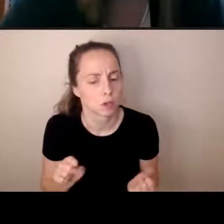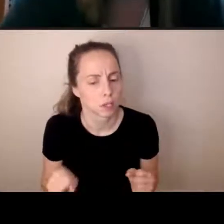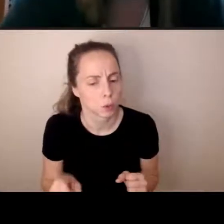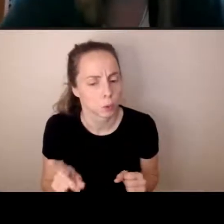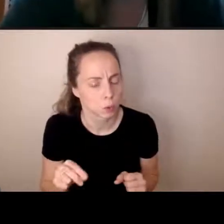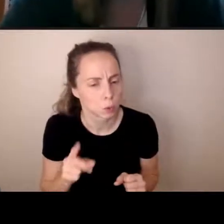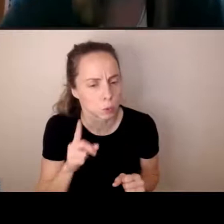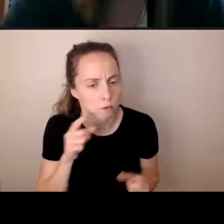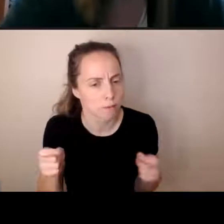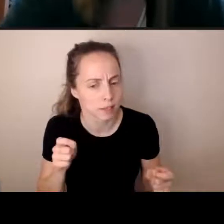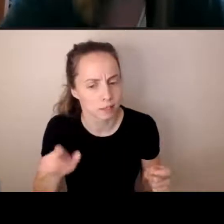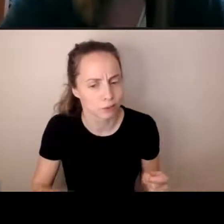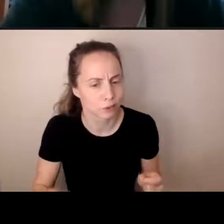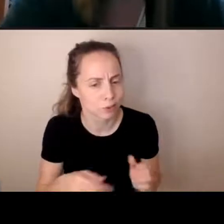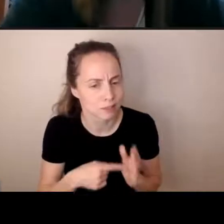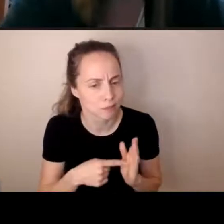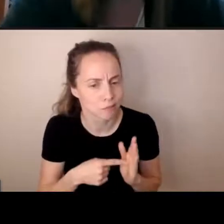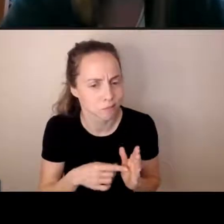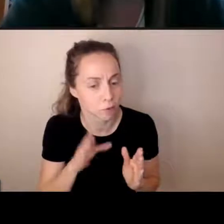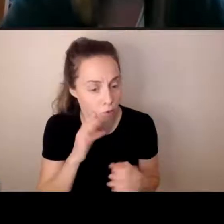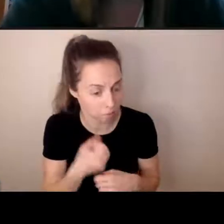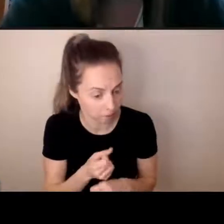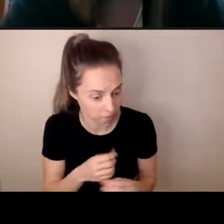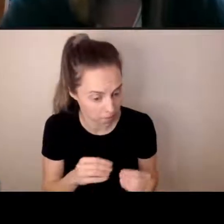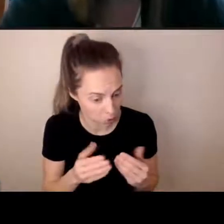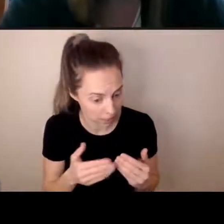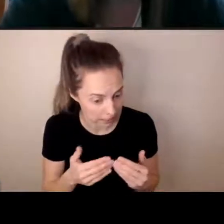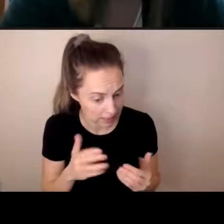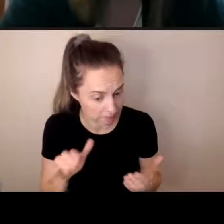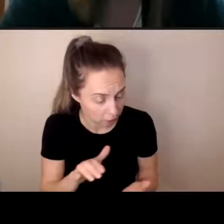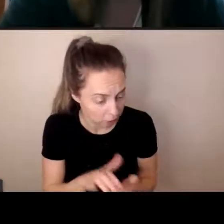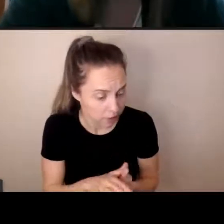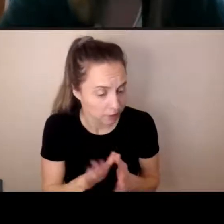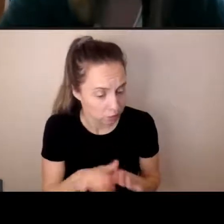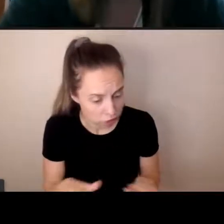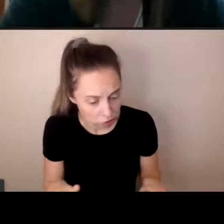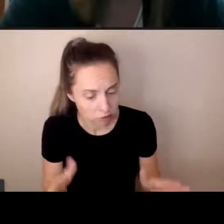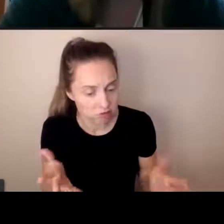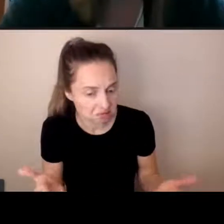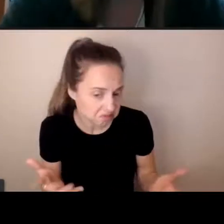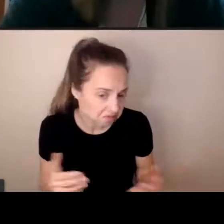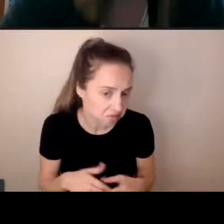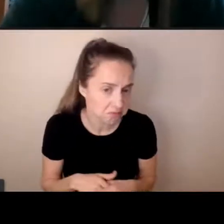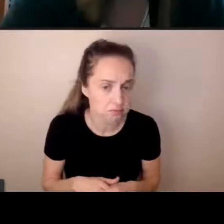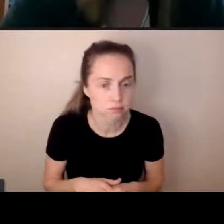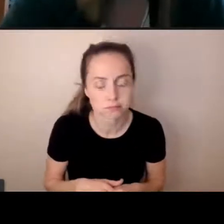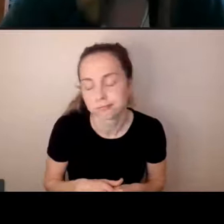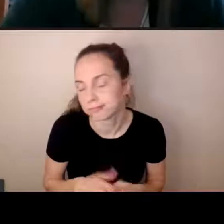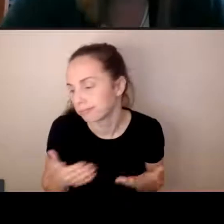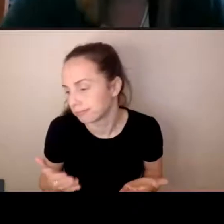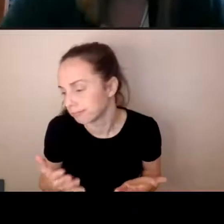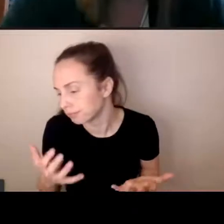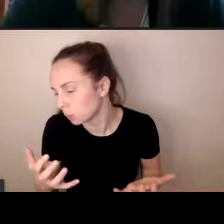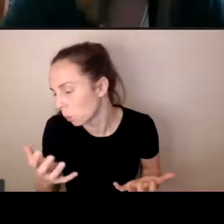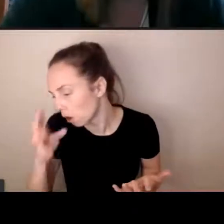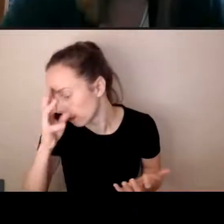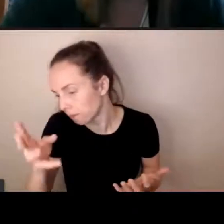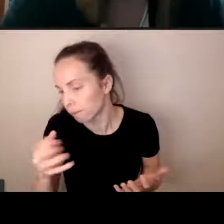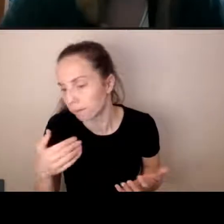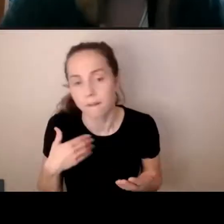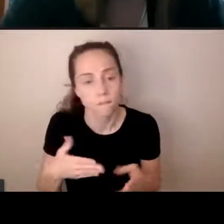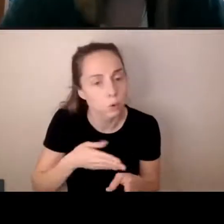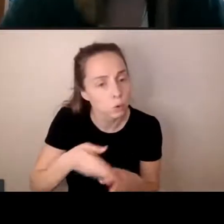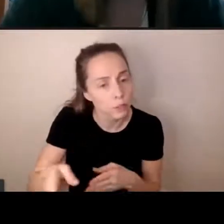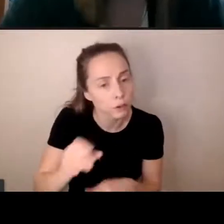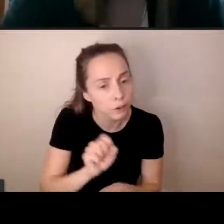terms of managing their symptoms that will make it easier for them to get married and have children? If they want to, have a career,